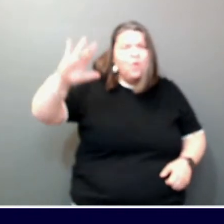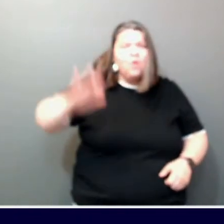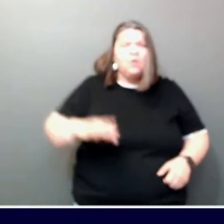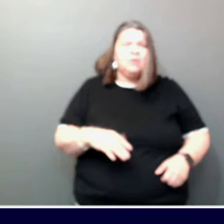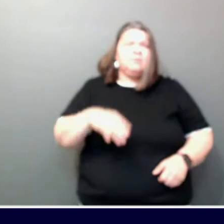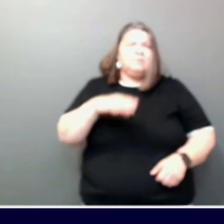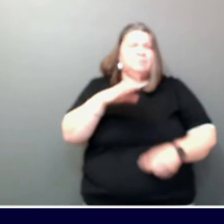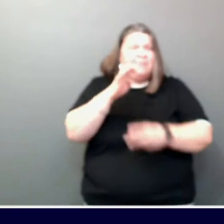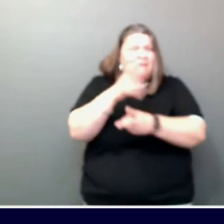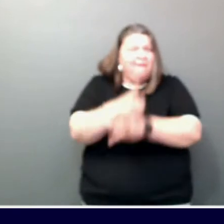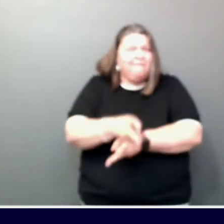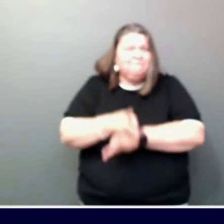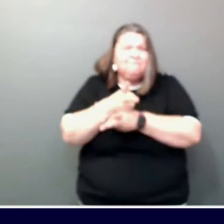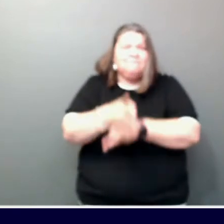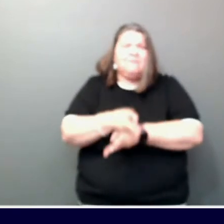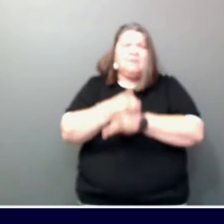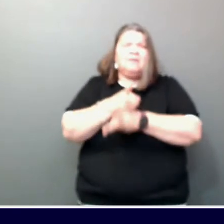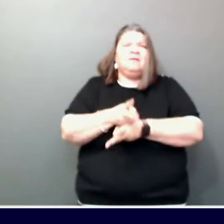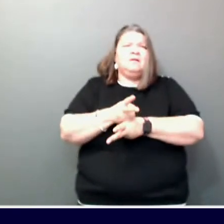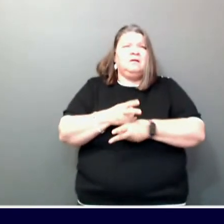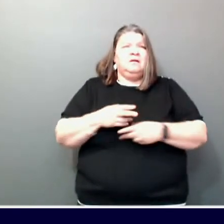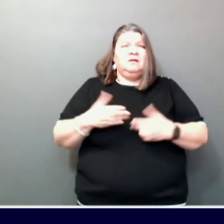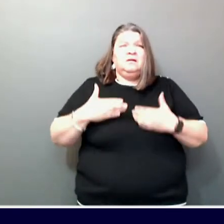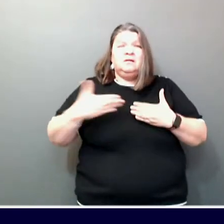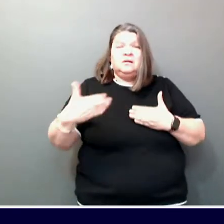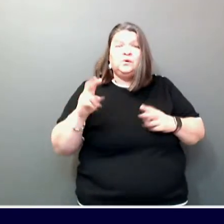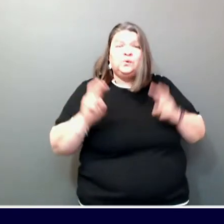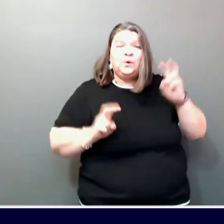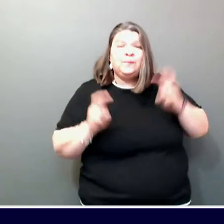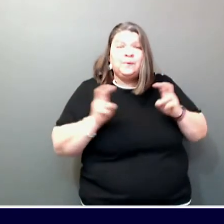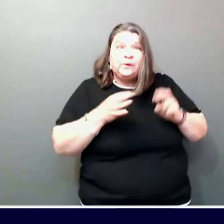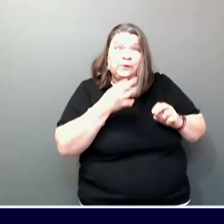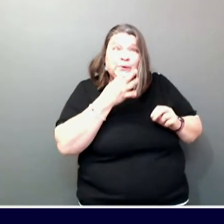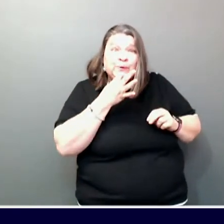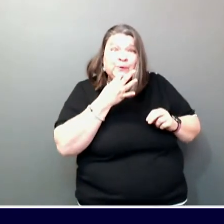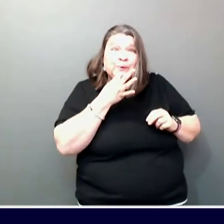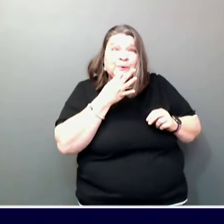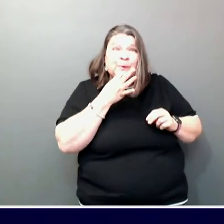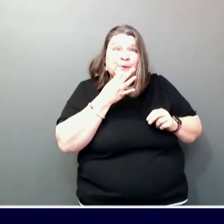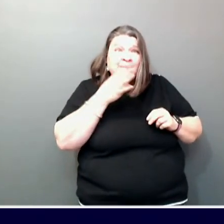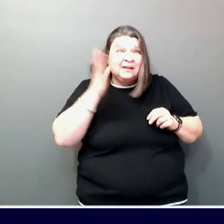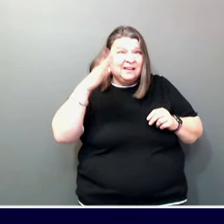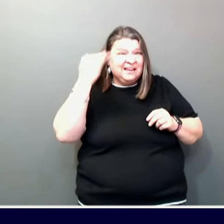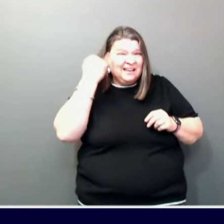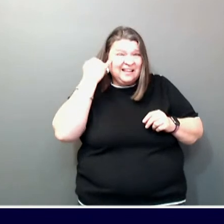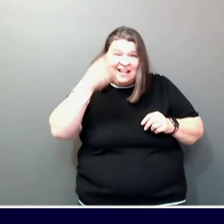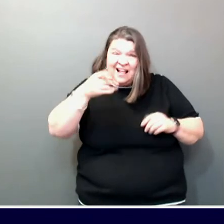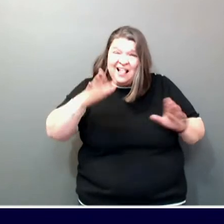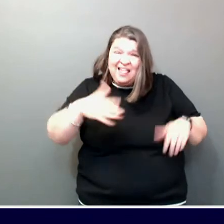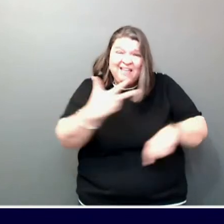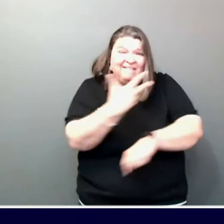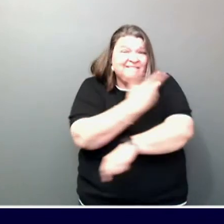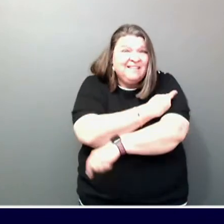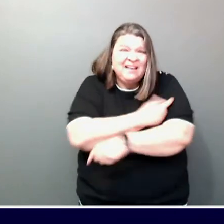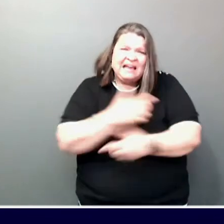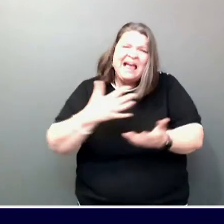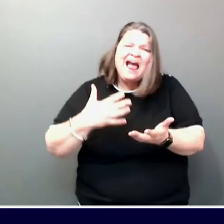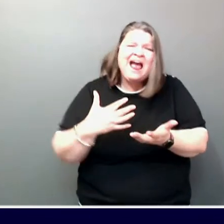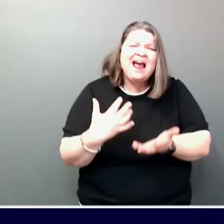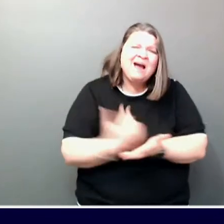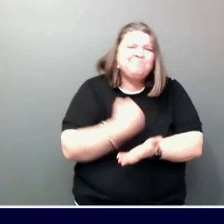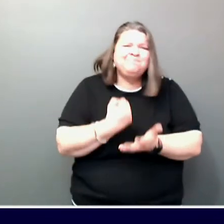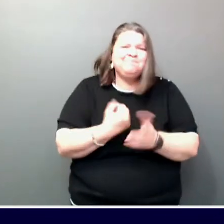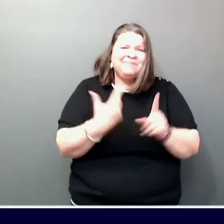so it's a bit late, but it's never too late to get vaccinated. Even though you won't be fully vaccinated, every day closer to an